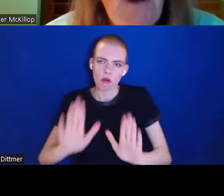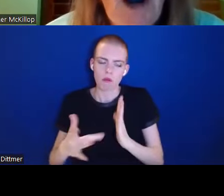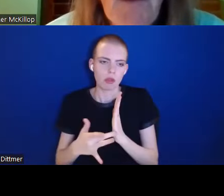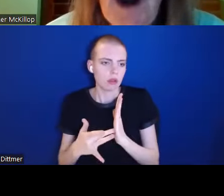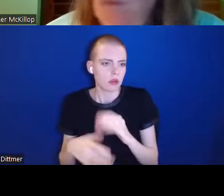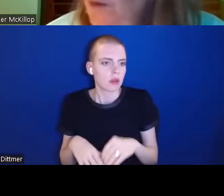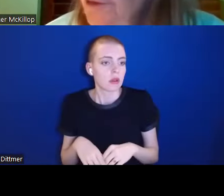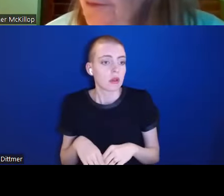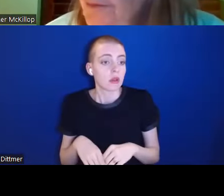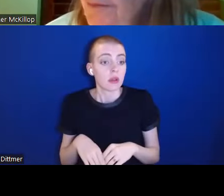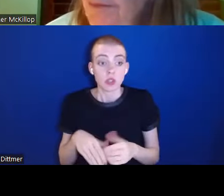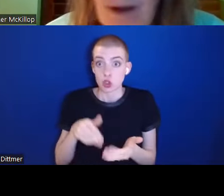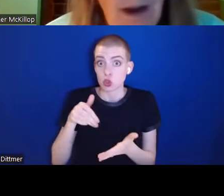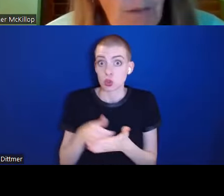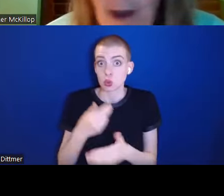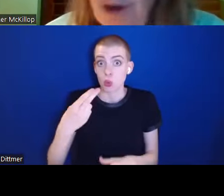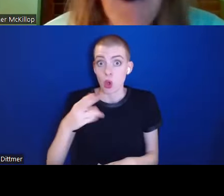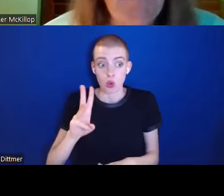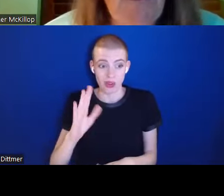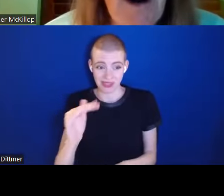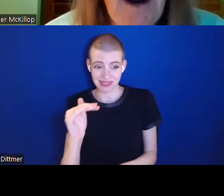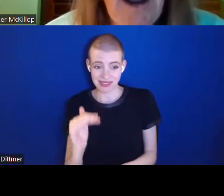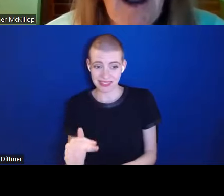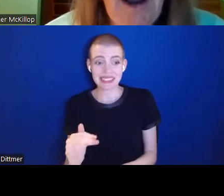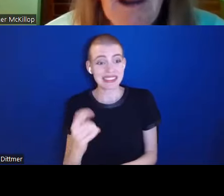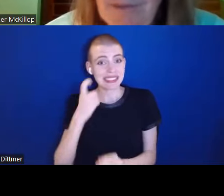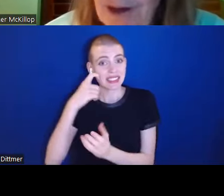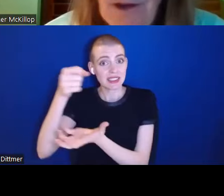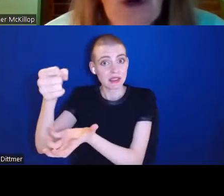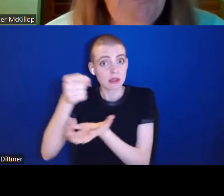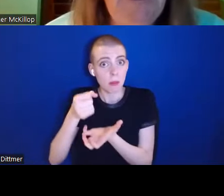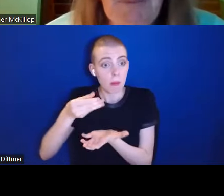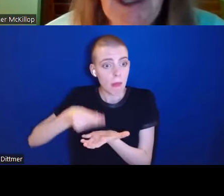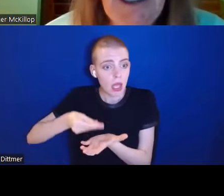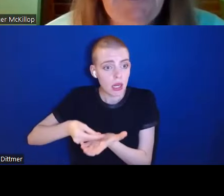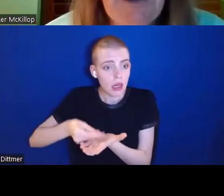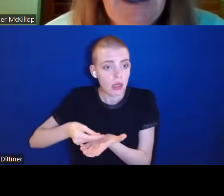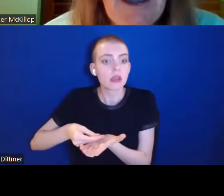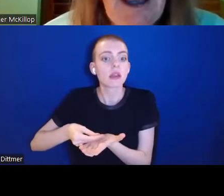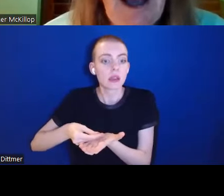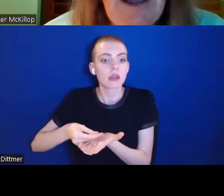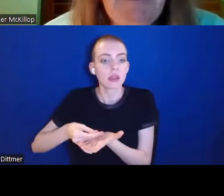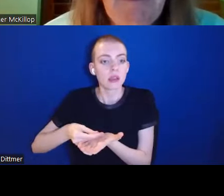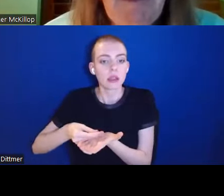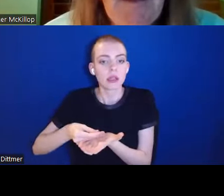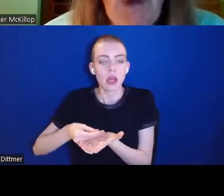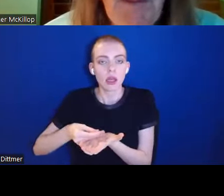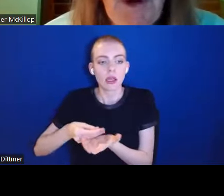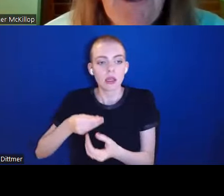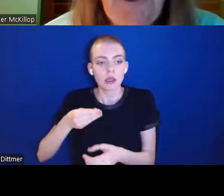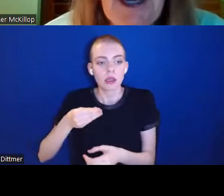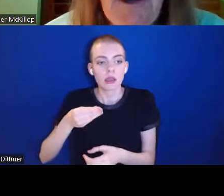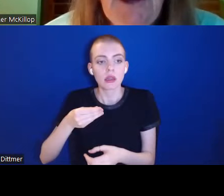New hardware, which we got a grant for, I learned in Belize. will